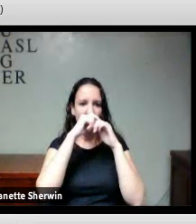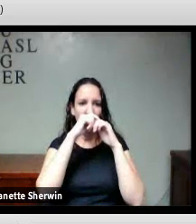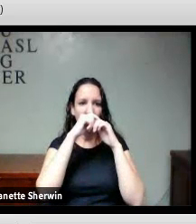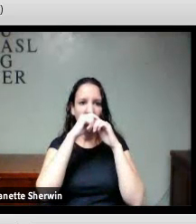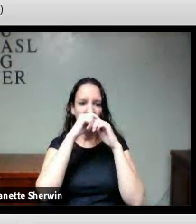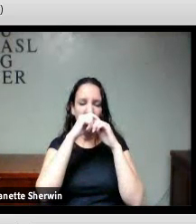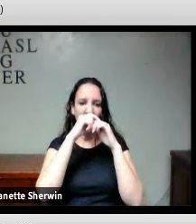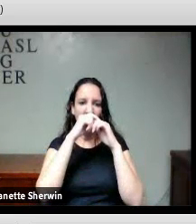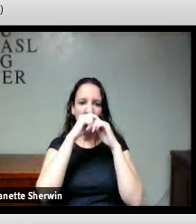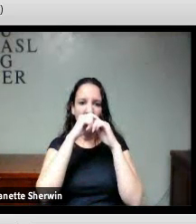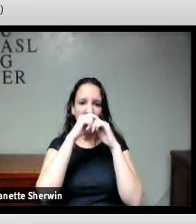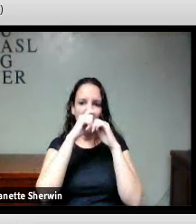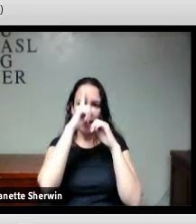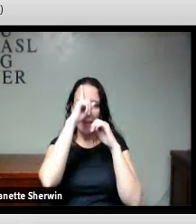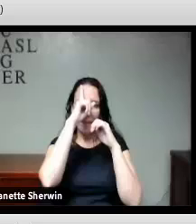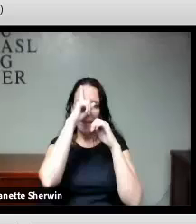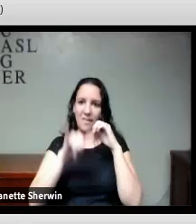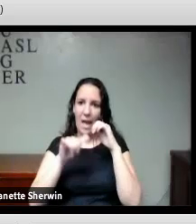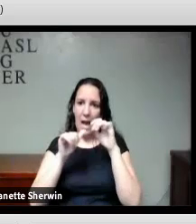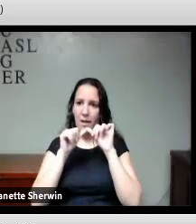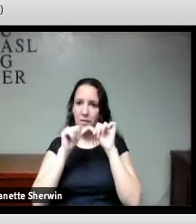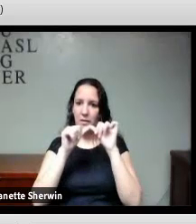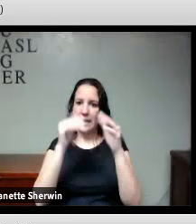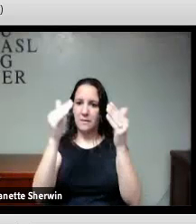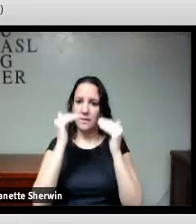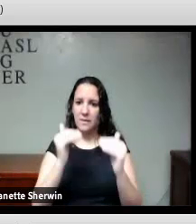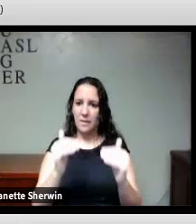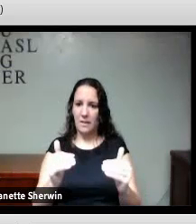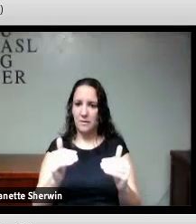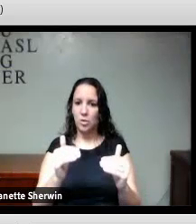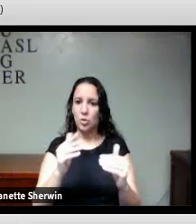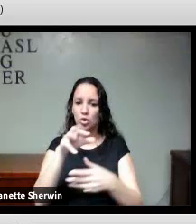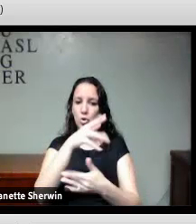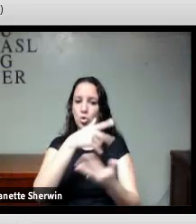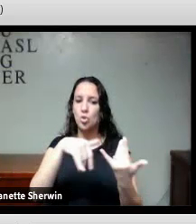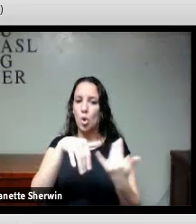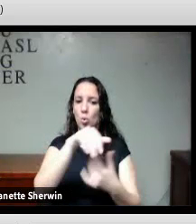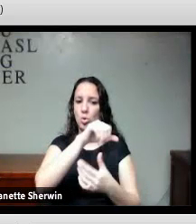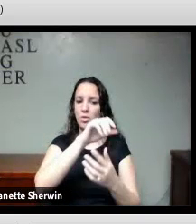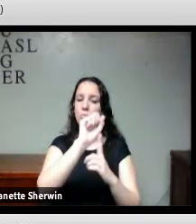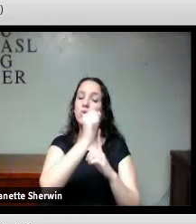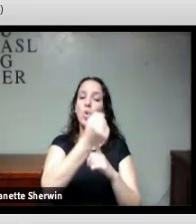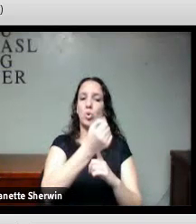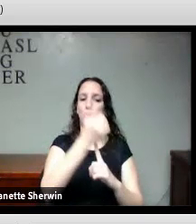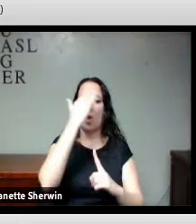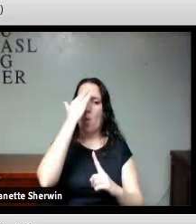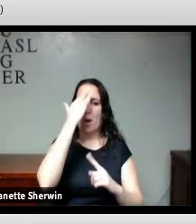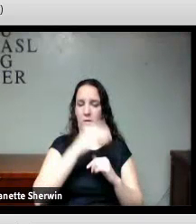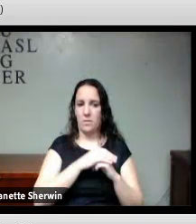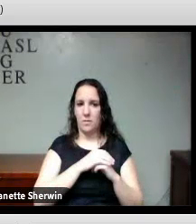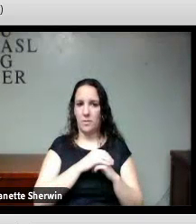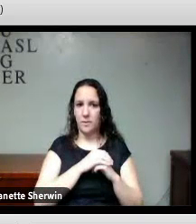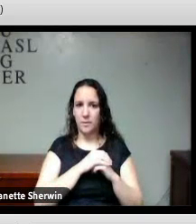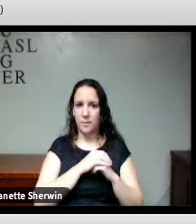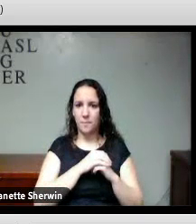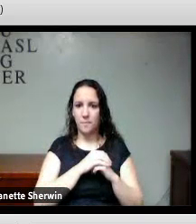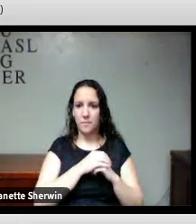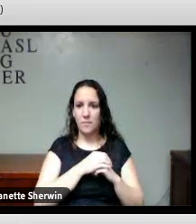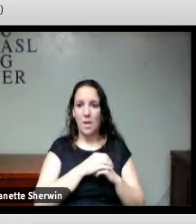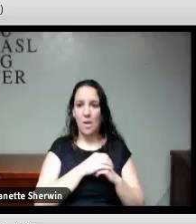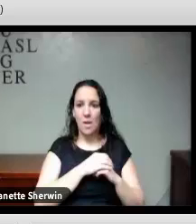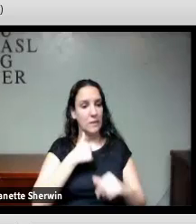of social awareness. If I say this and I spout off, I'm going to create more problems. That's social awareness. I'm aware